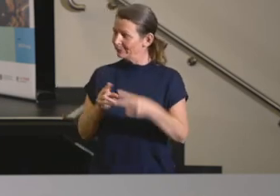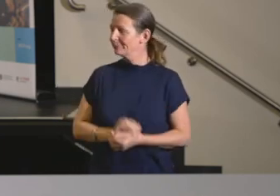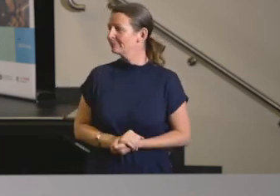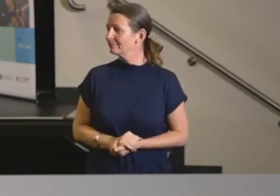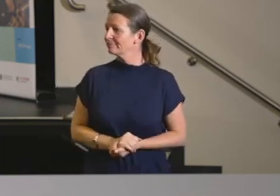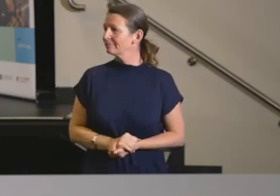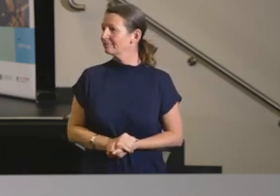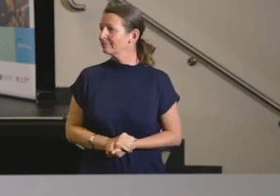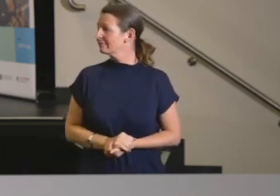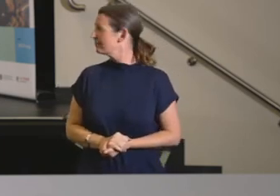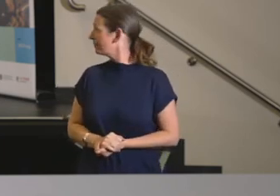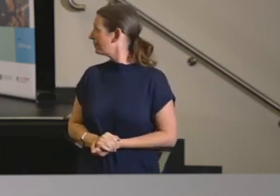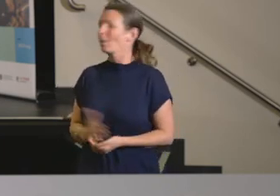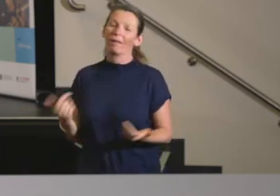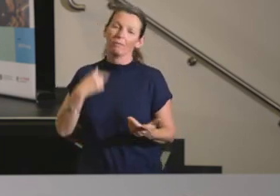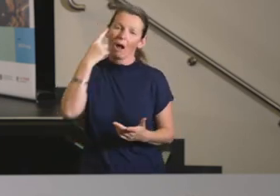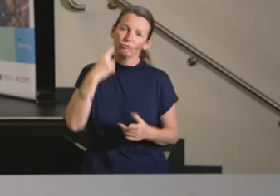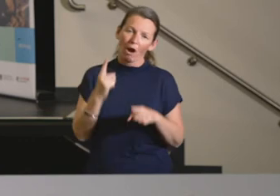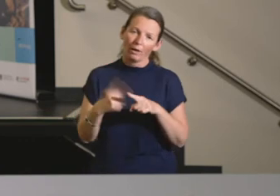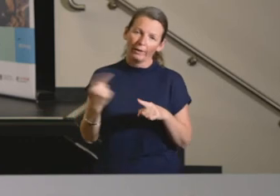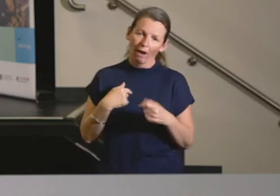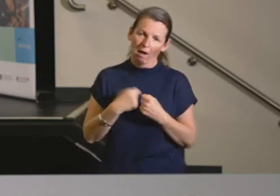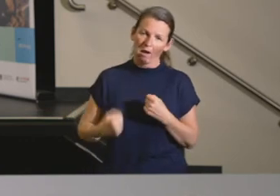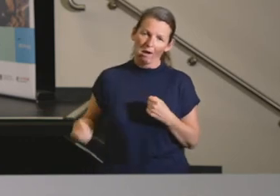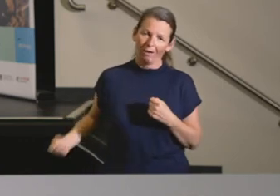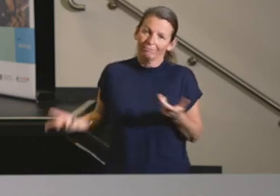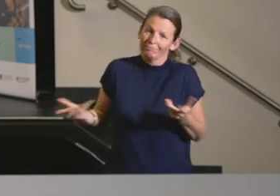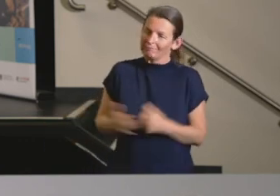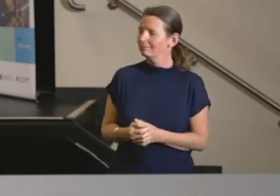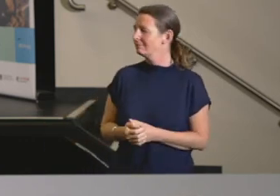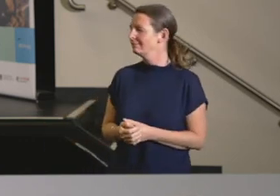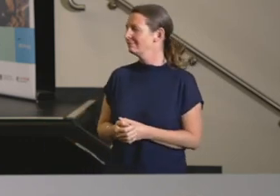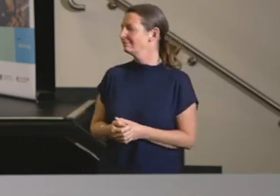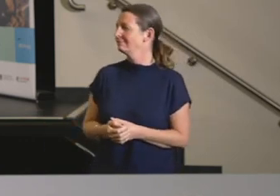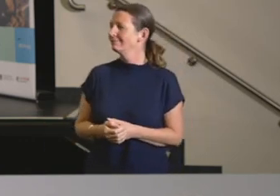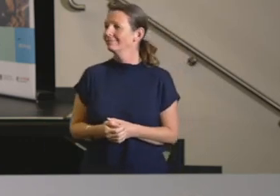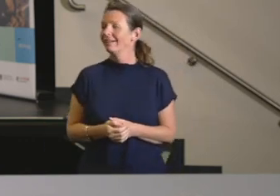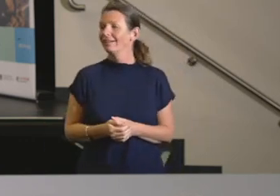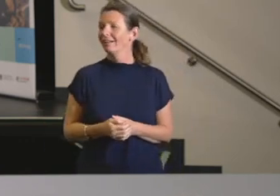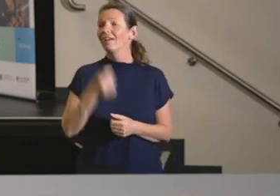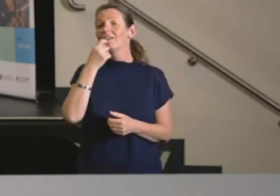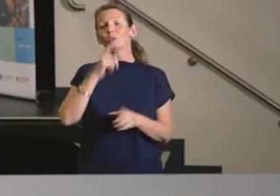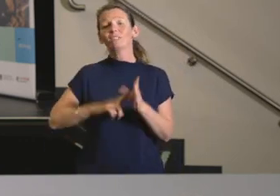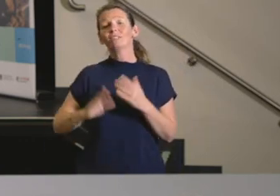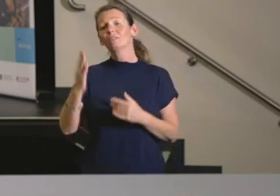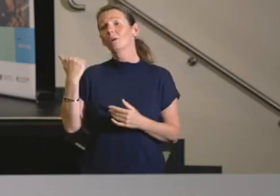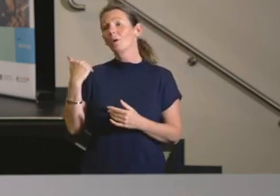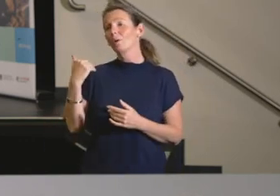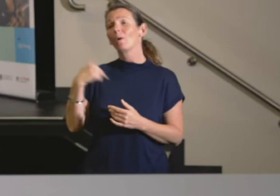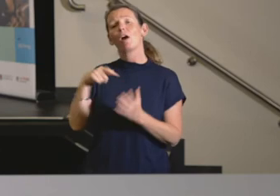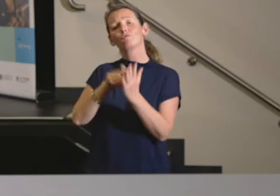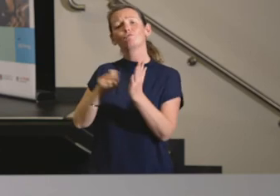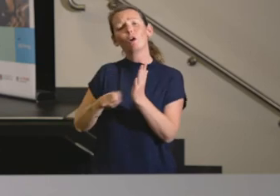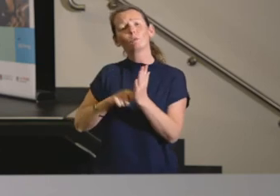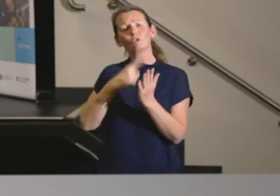as quick as I'm capable of being, of course. One is that some years ago, I wrote a series of